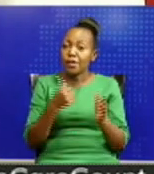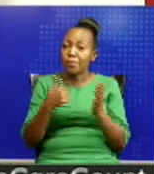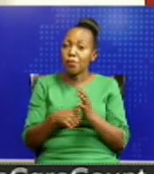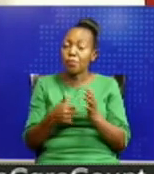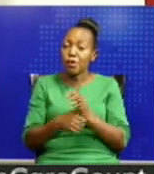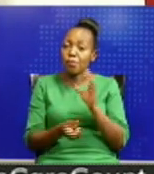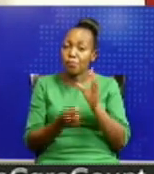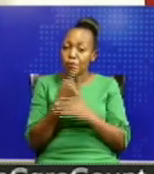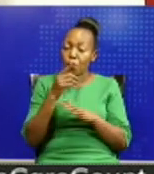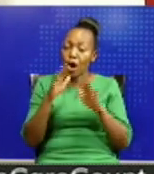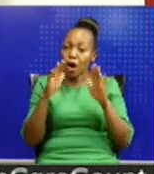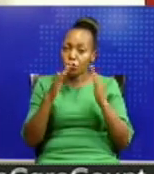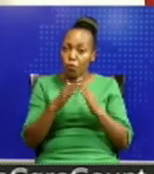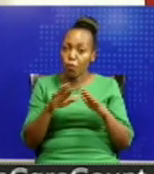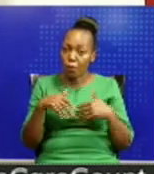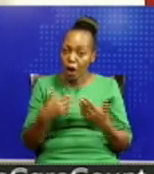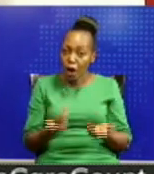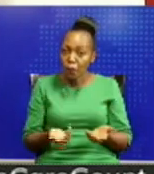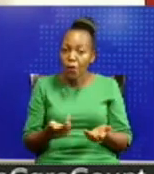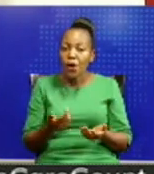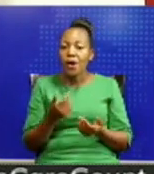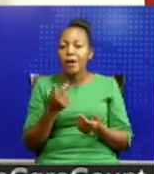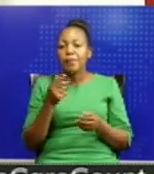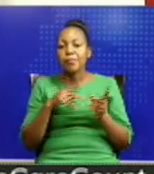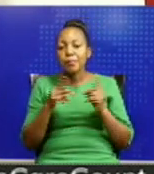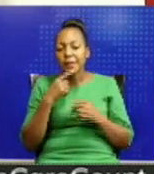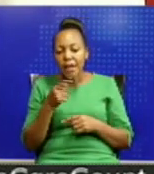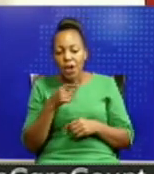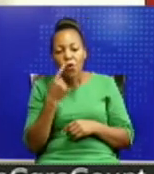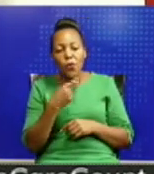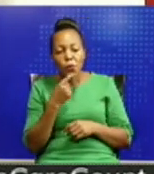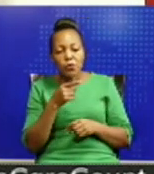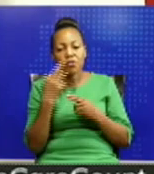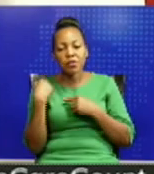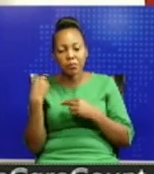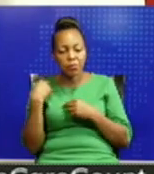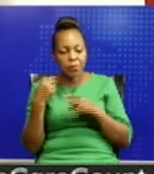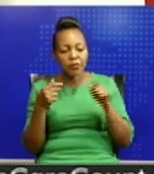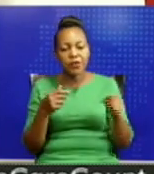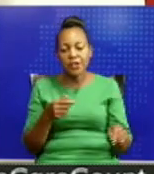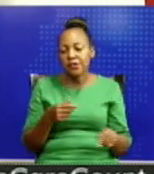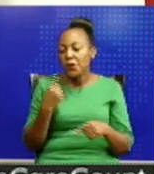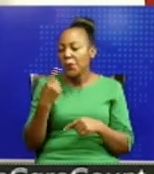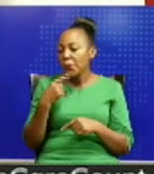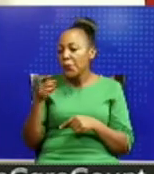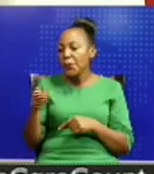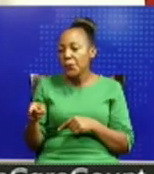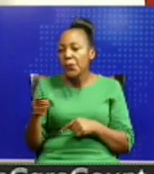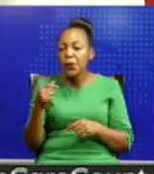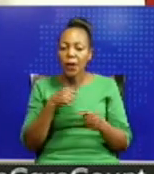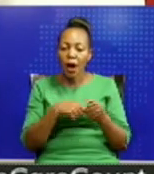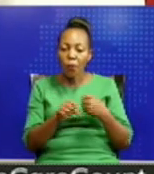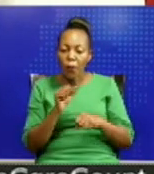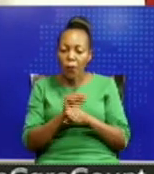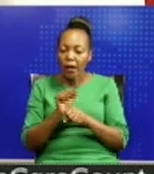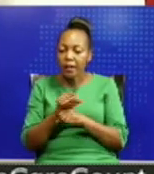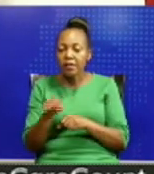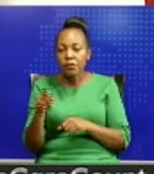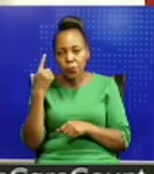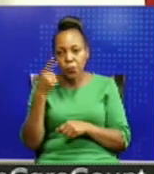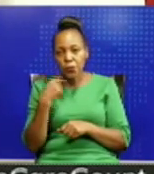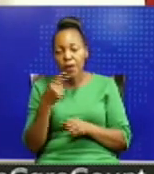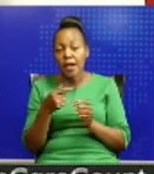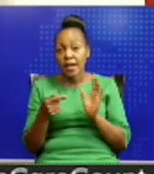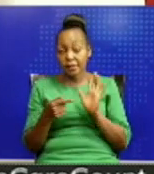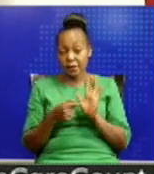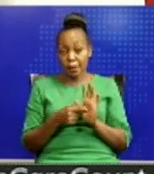home are as a result of who is doing what and how. I will give you an example of caring